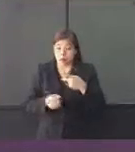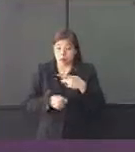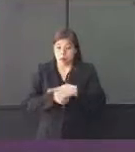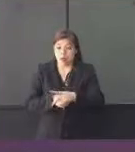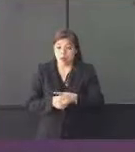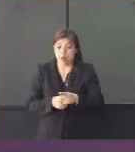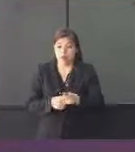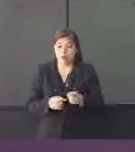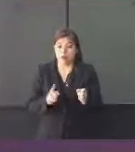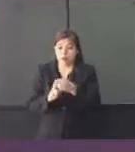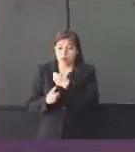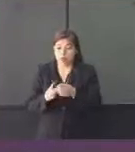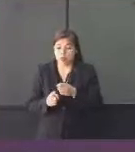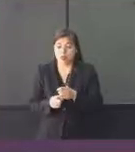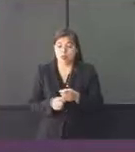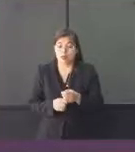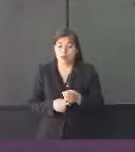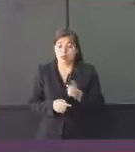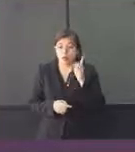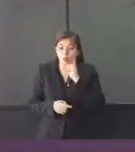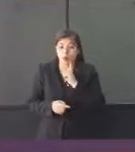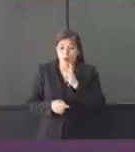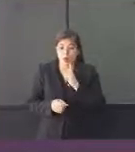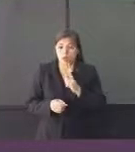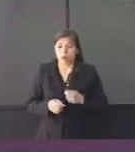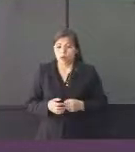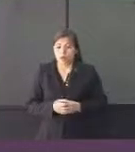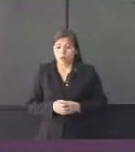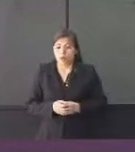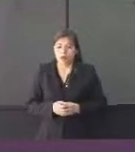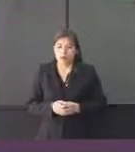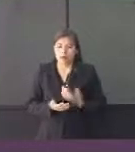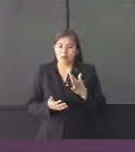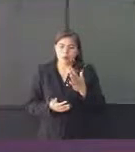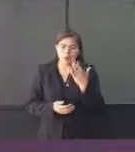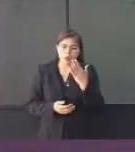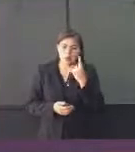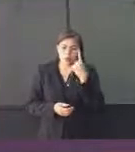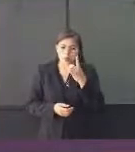1,274 cases of risk of femicide violence.